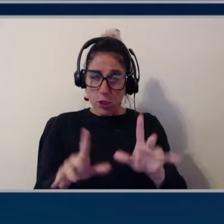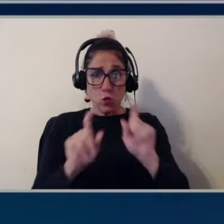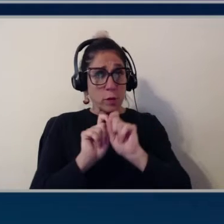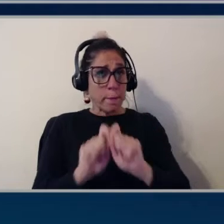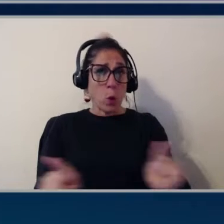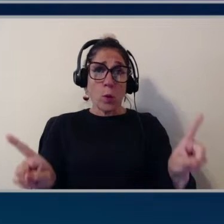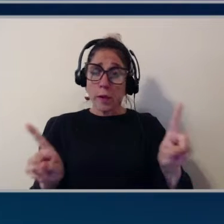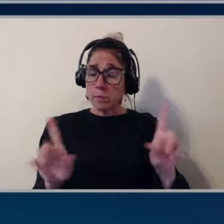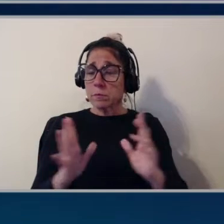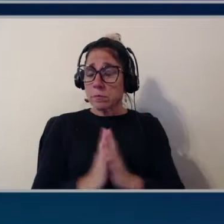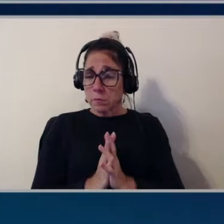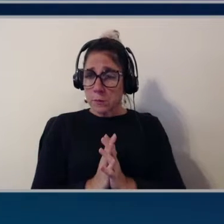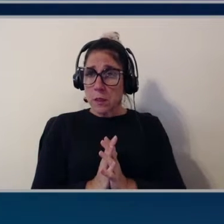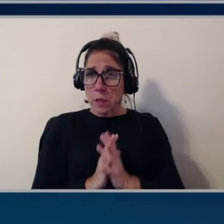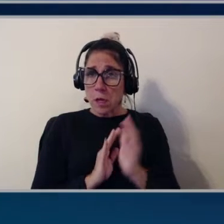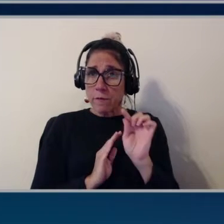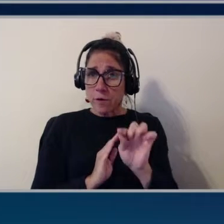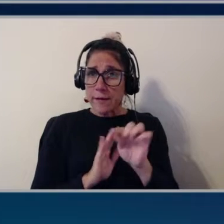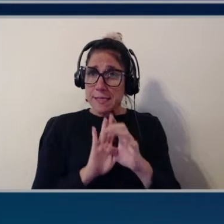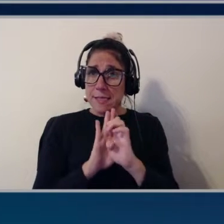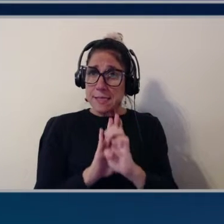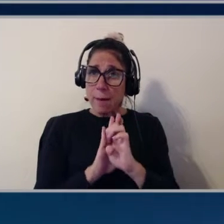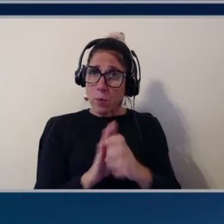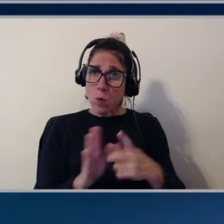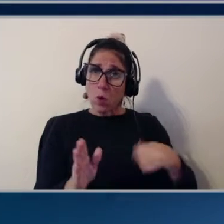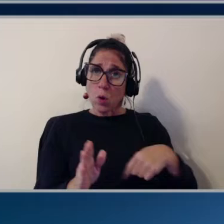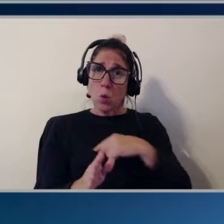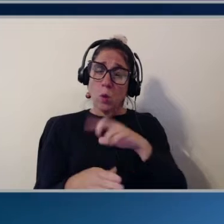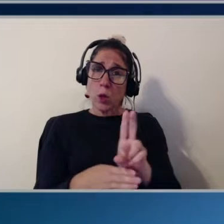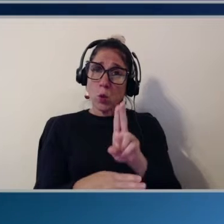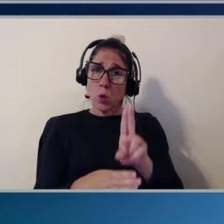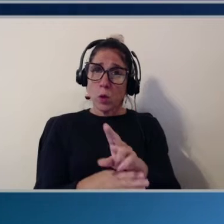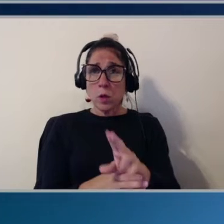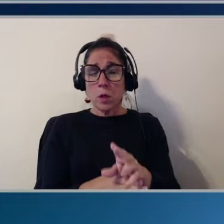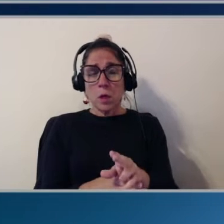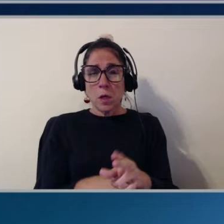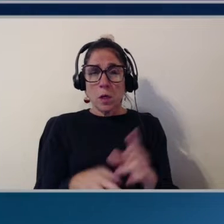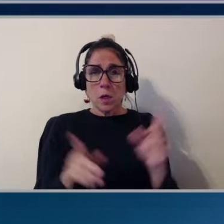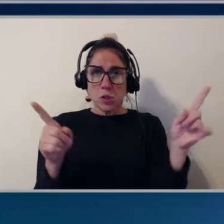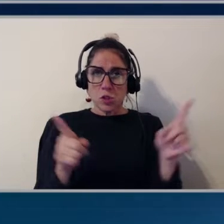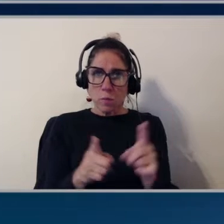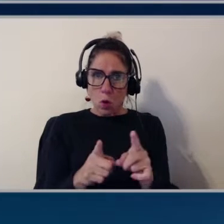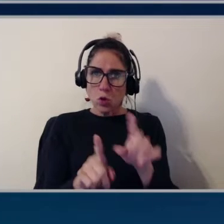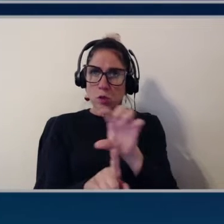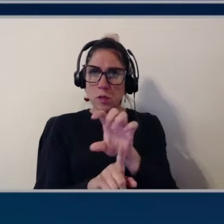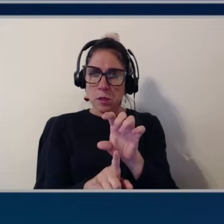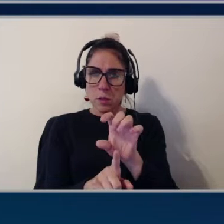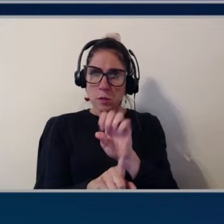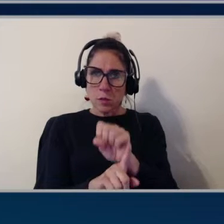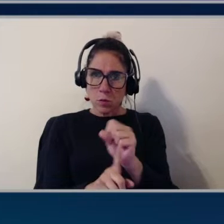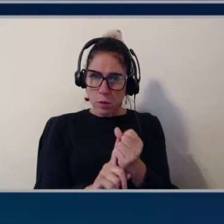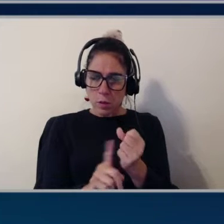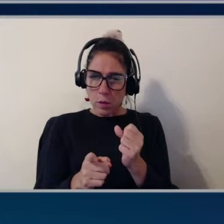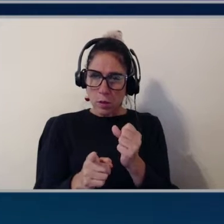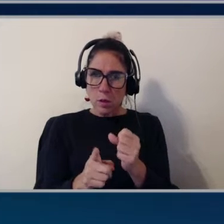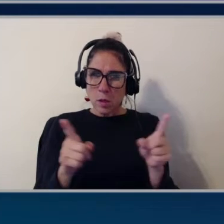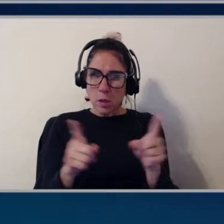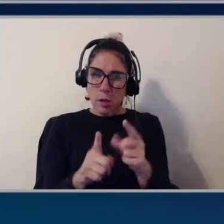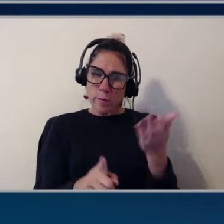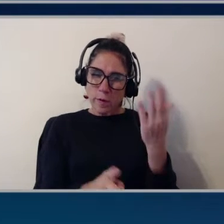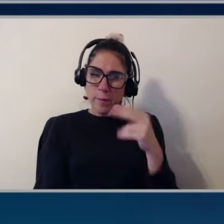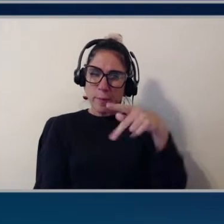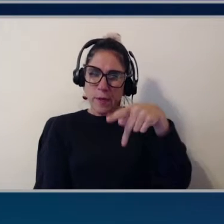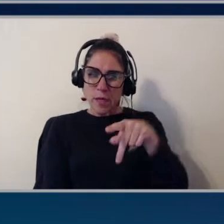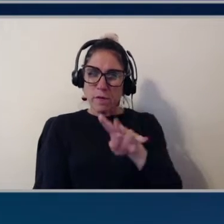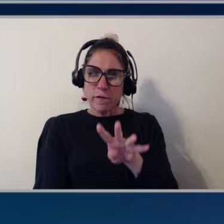And in this particular example, we will using a much smaller instance. Before that, we were using P4D, which